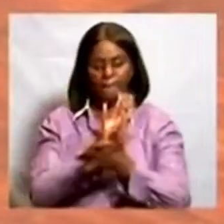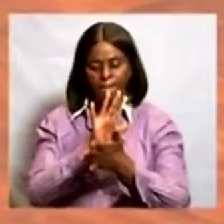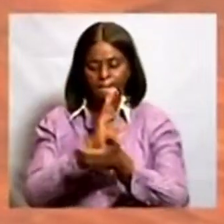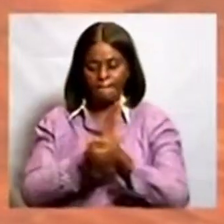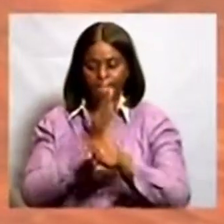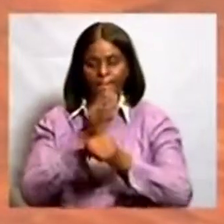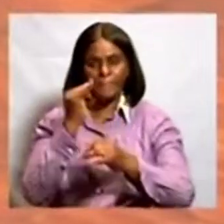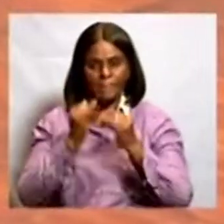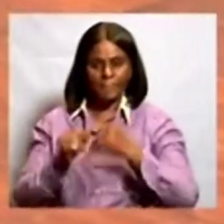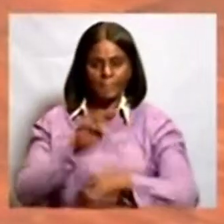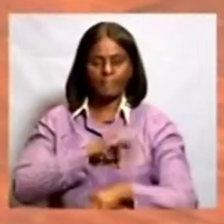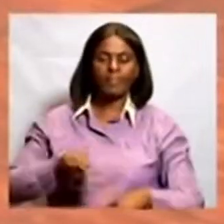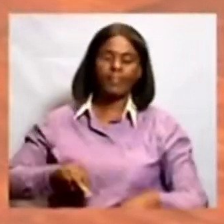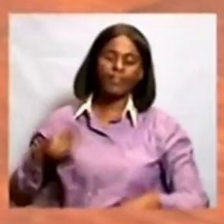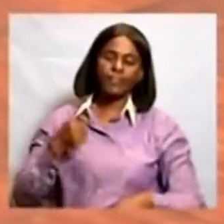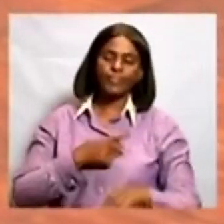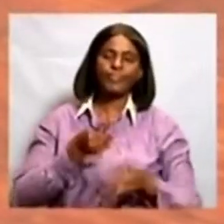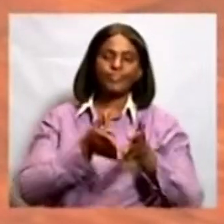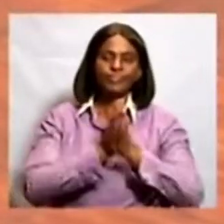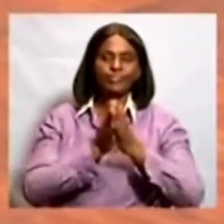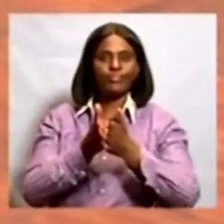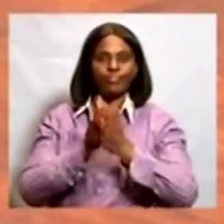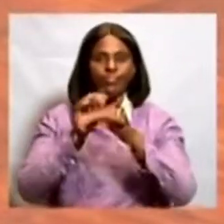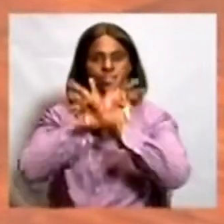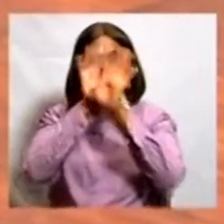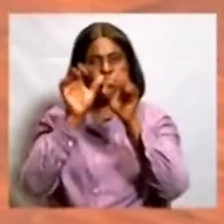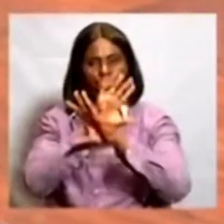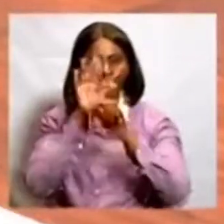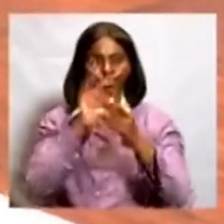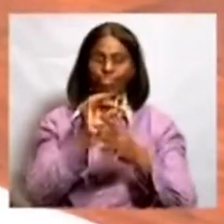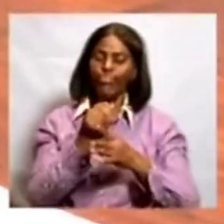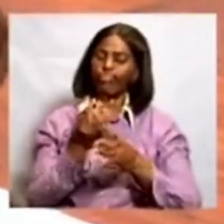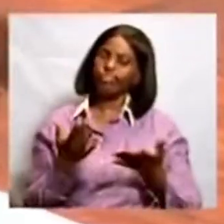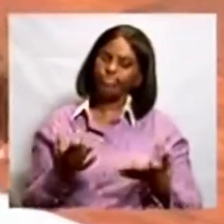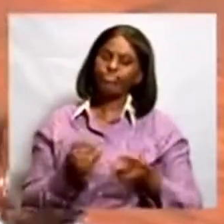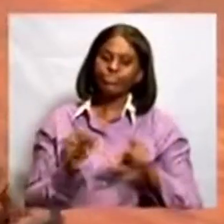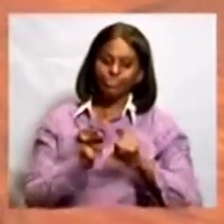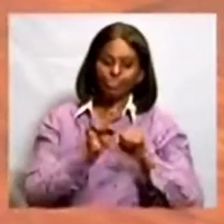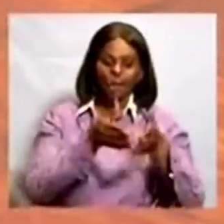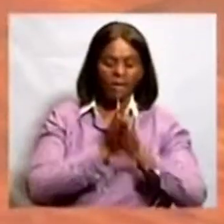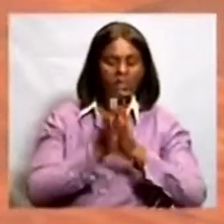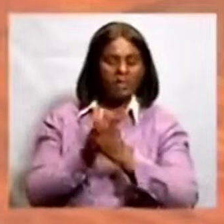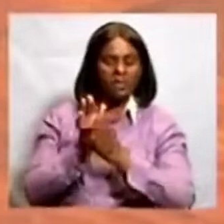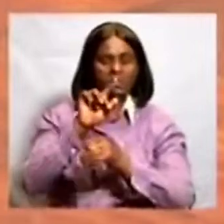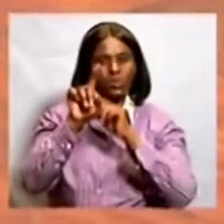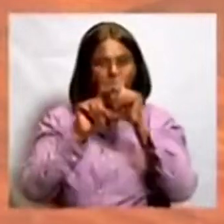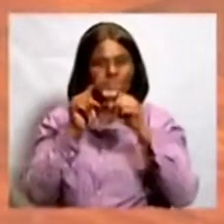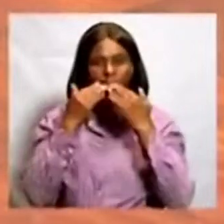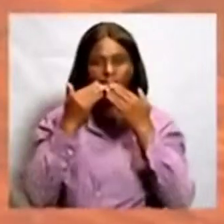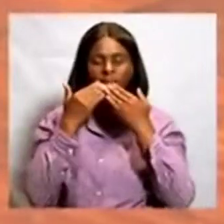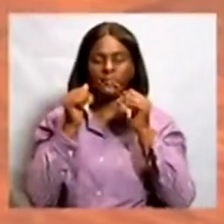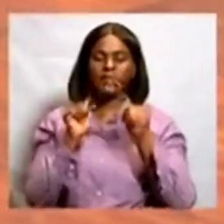After members of parliament to seek clarification or ask questions. Thank you.